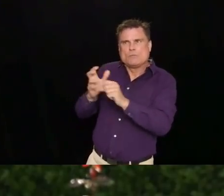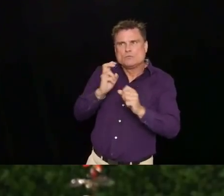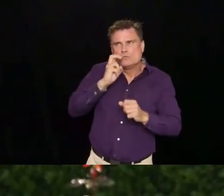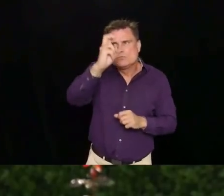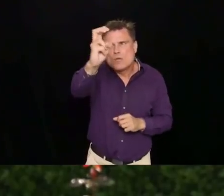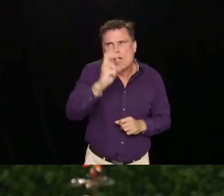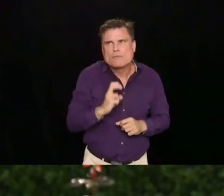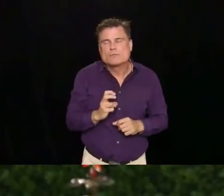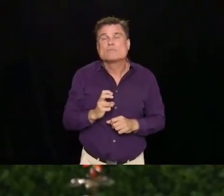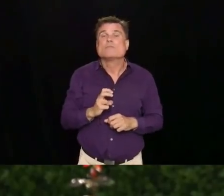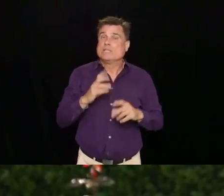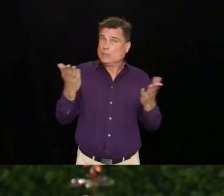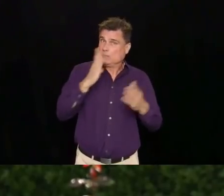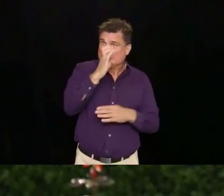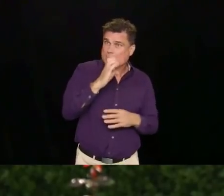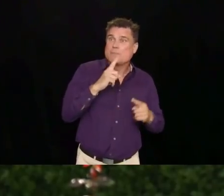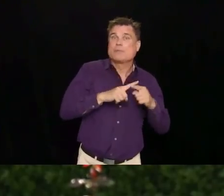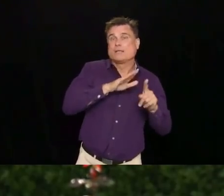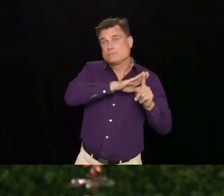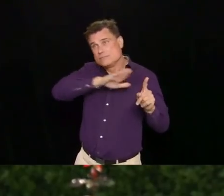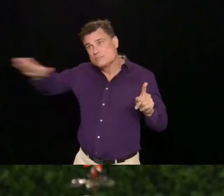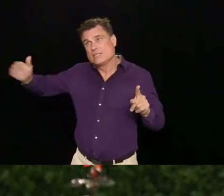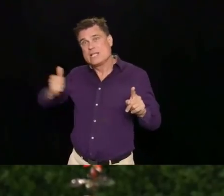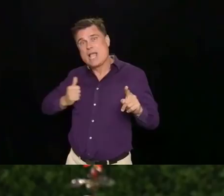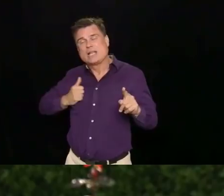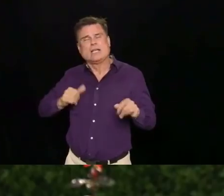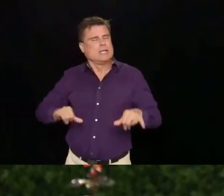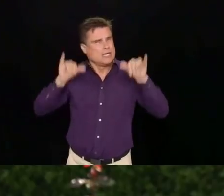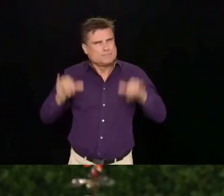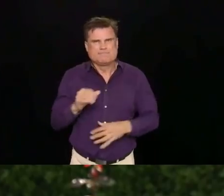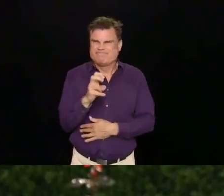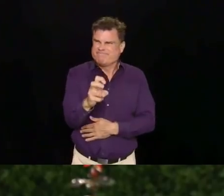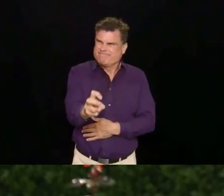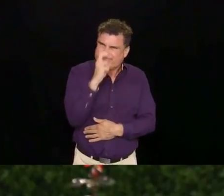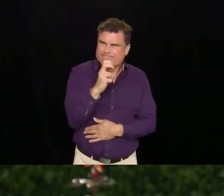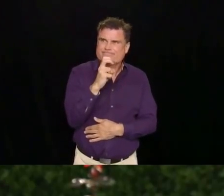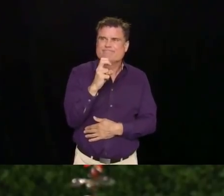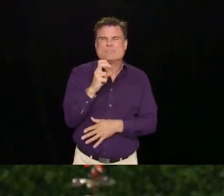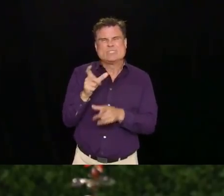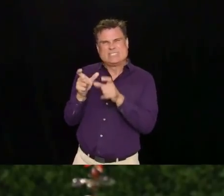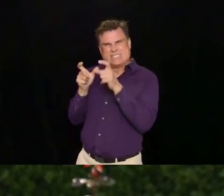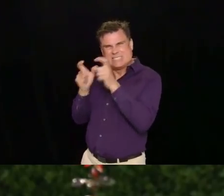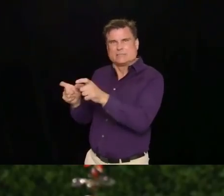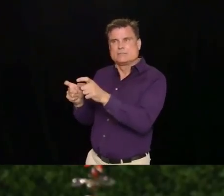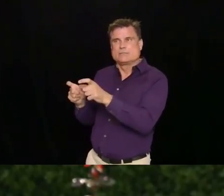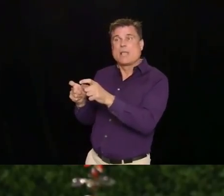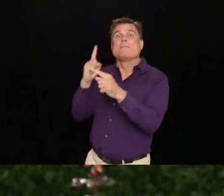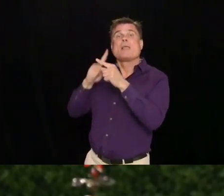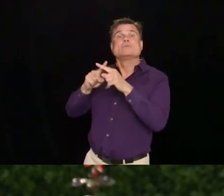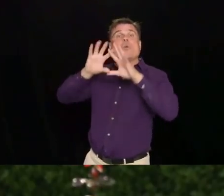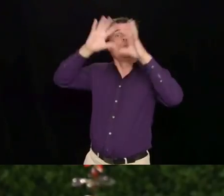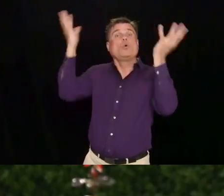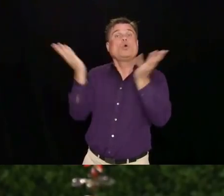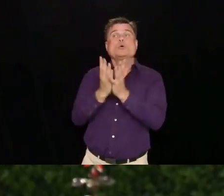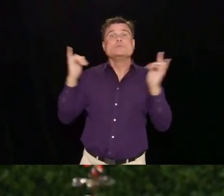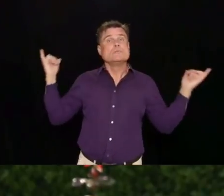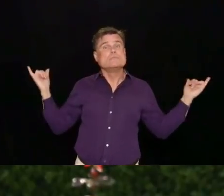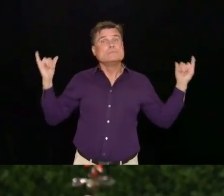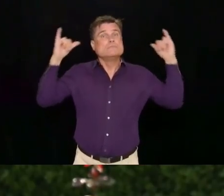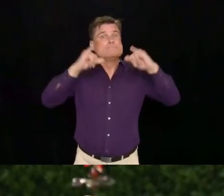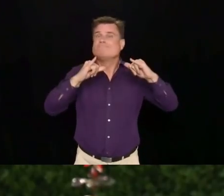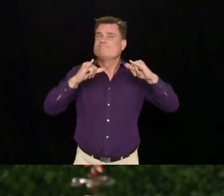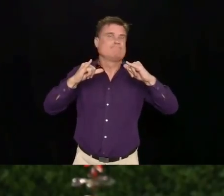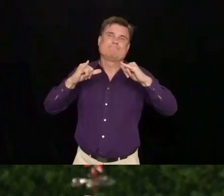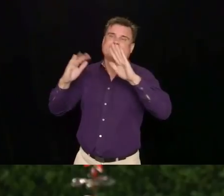within Canada, that we have to continue, I think, that our restrictions on international travel that are needless to say going to have to